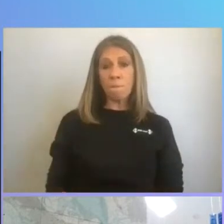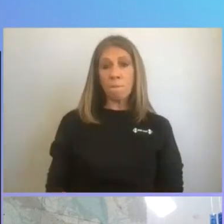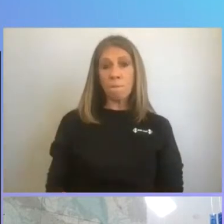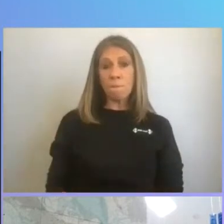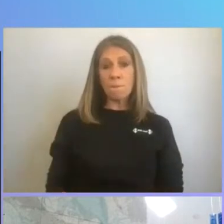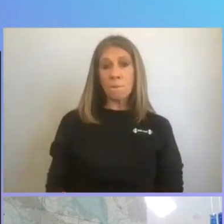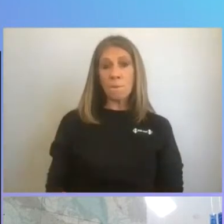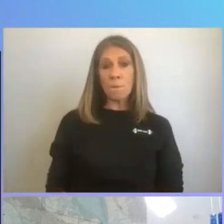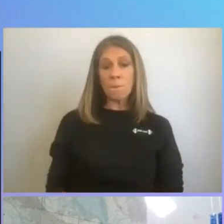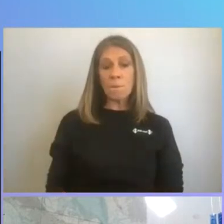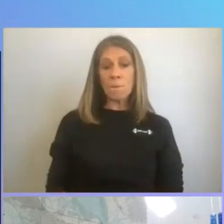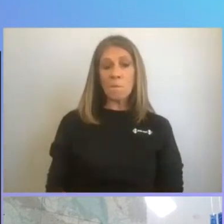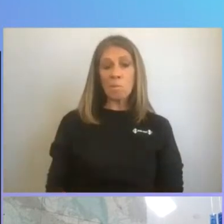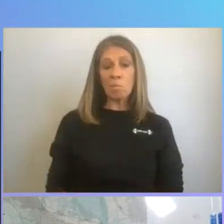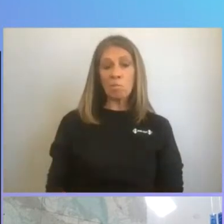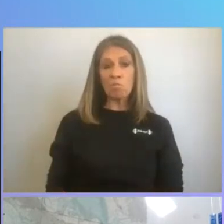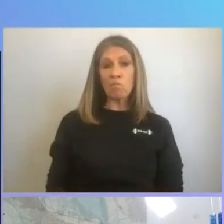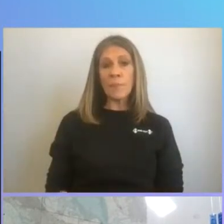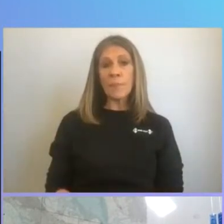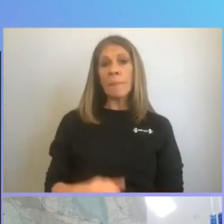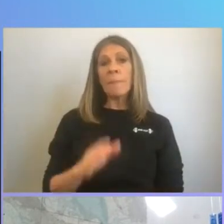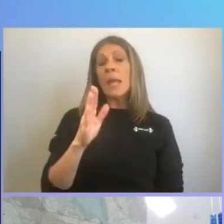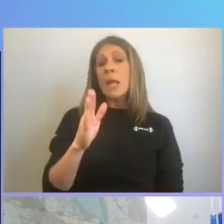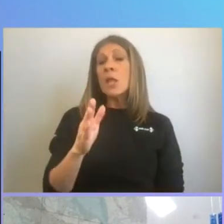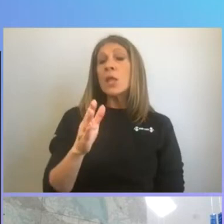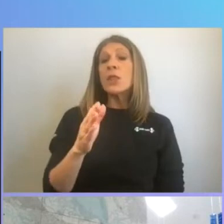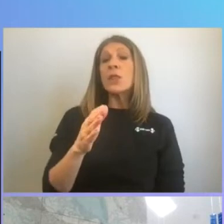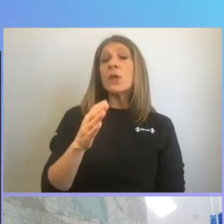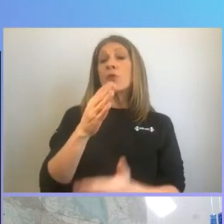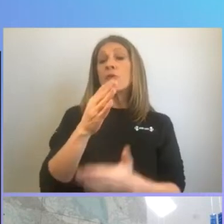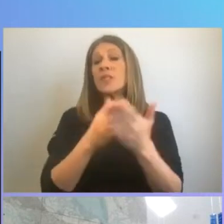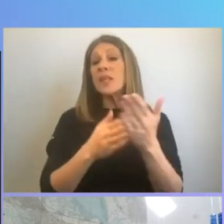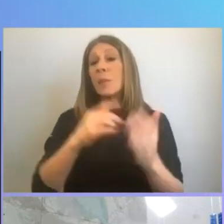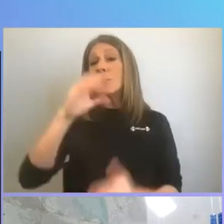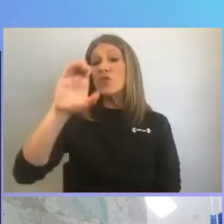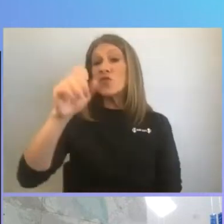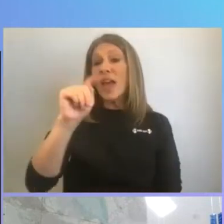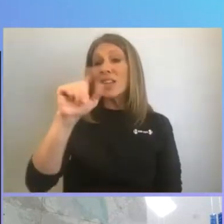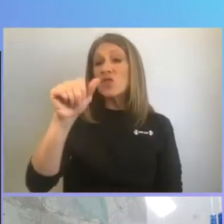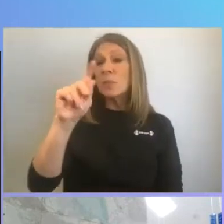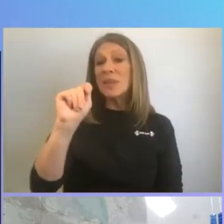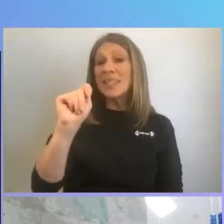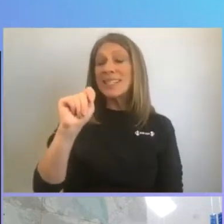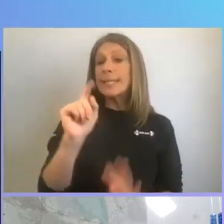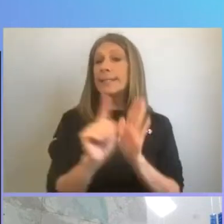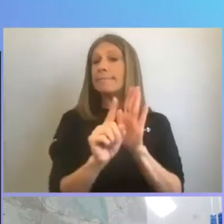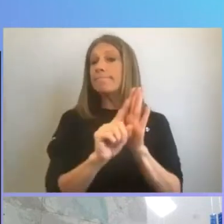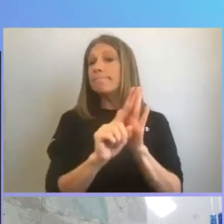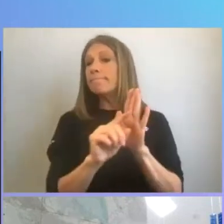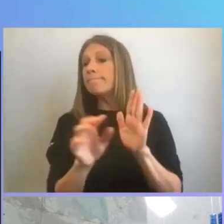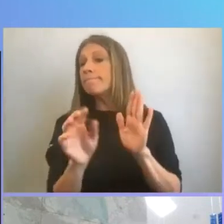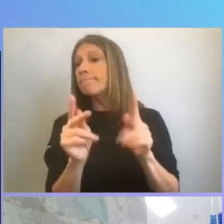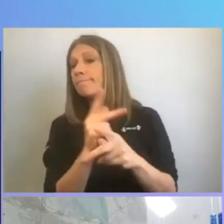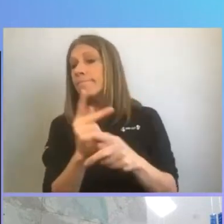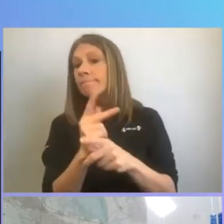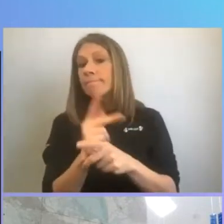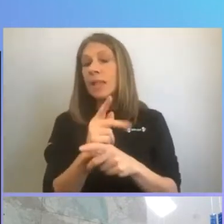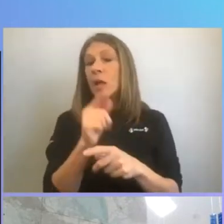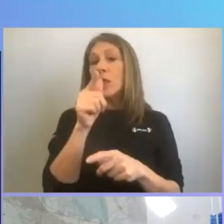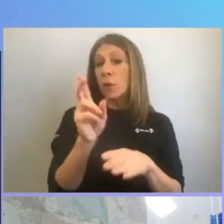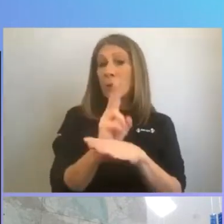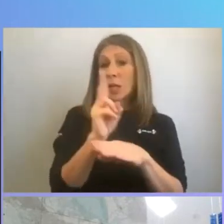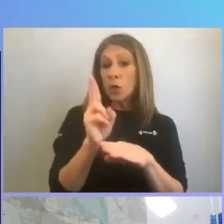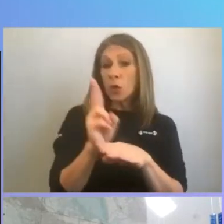Okay, there are ChatGPT detectors. So there are services out there that are largely being